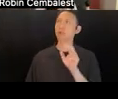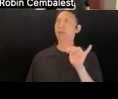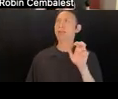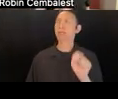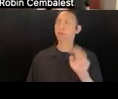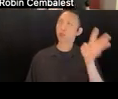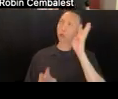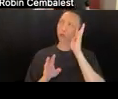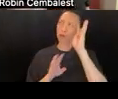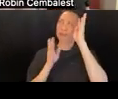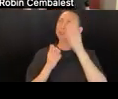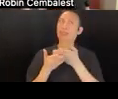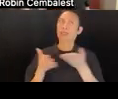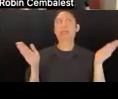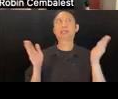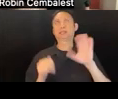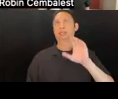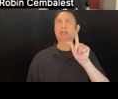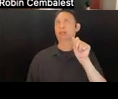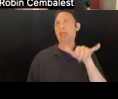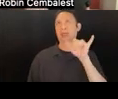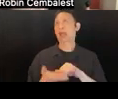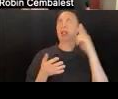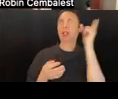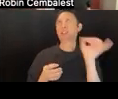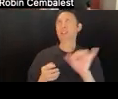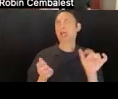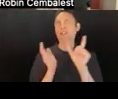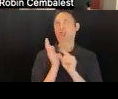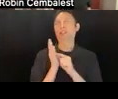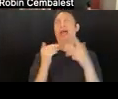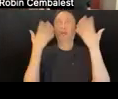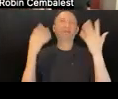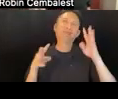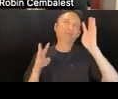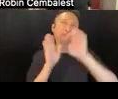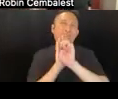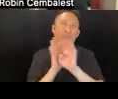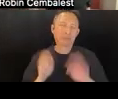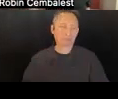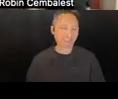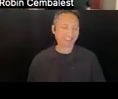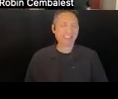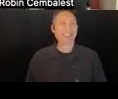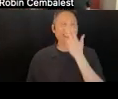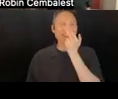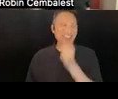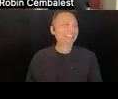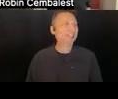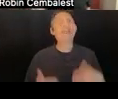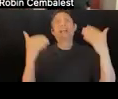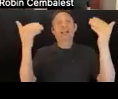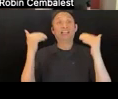things, clay that looks like journalism. I don't know. I made it up. All right. Now we're